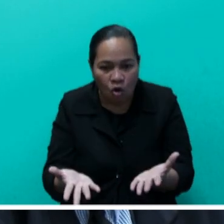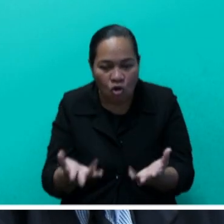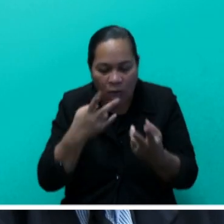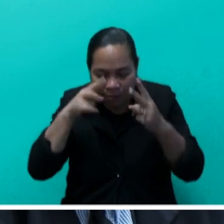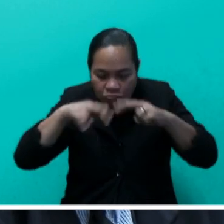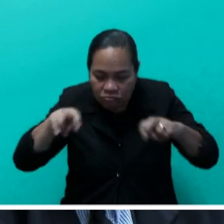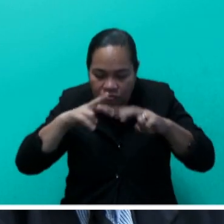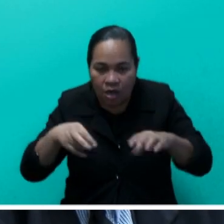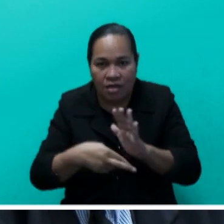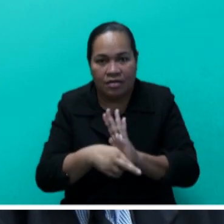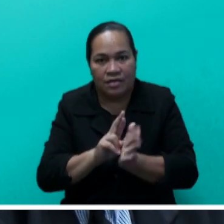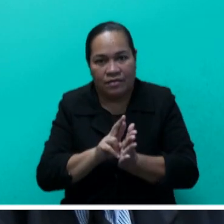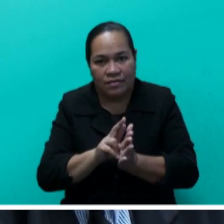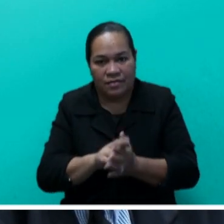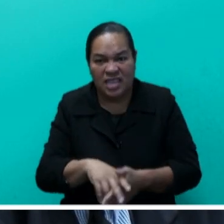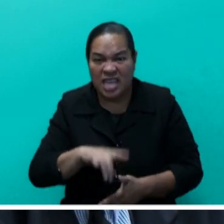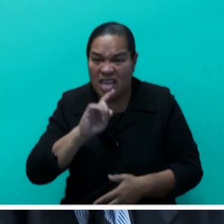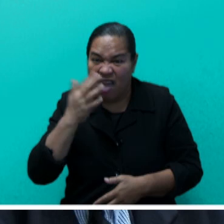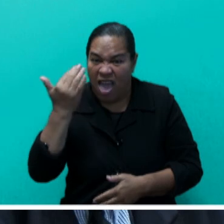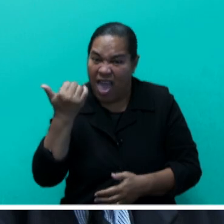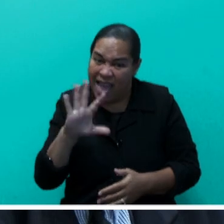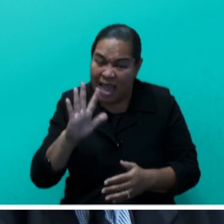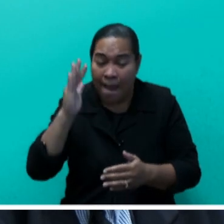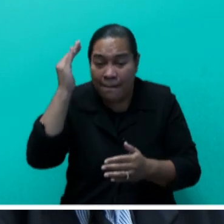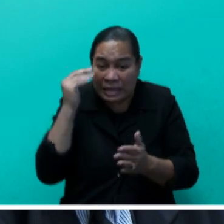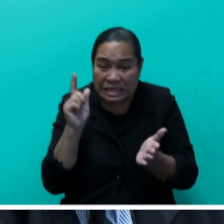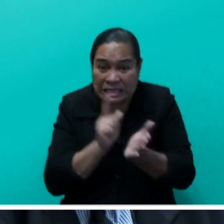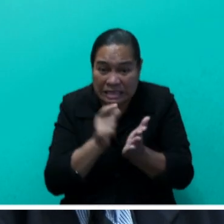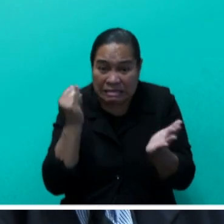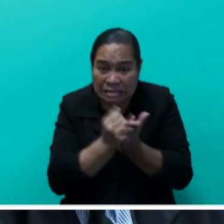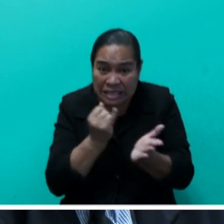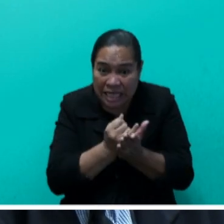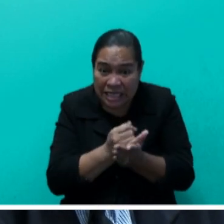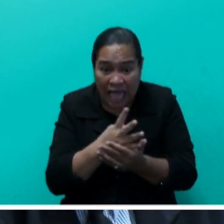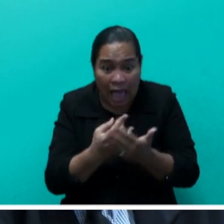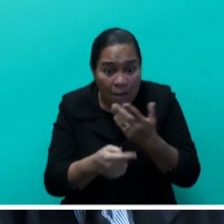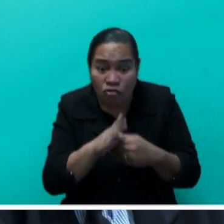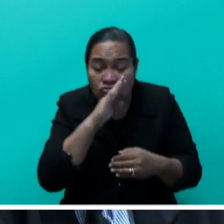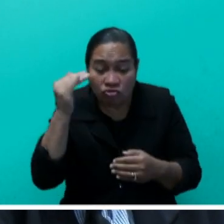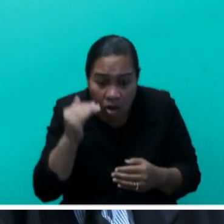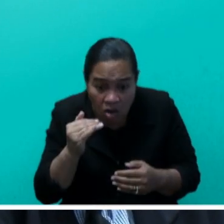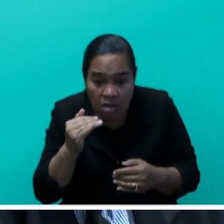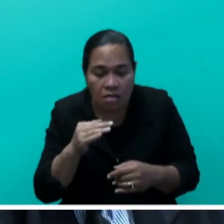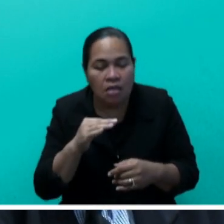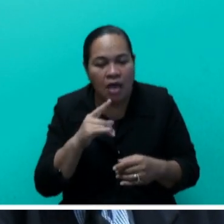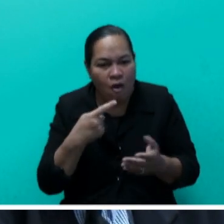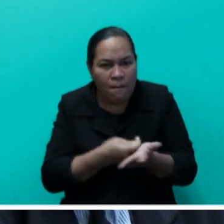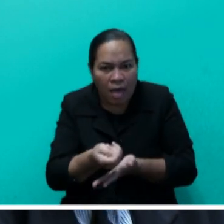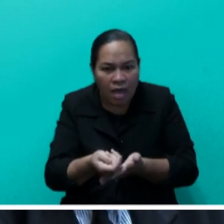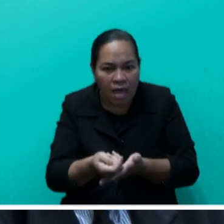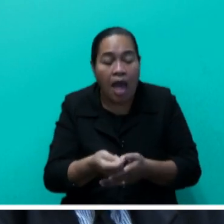review. Any shortfalls in payment to any player during the period mentioned,